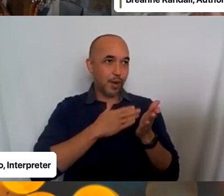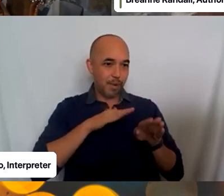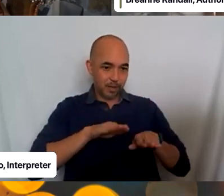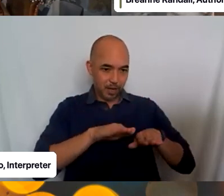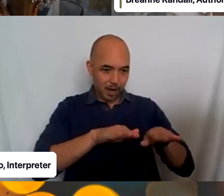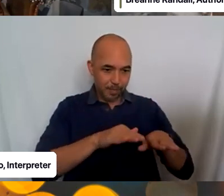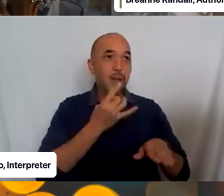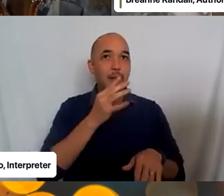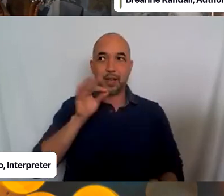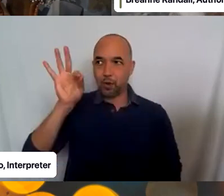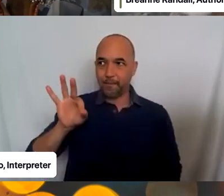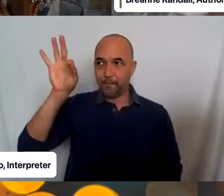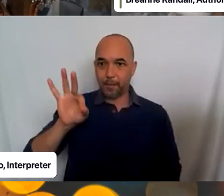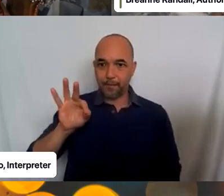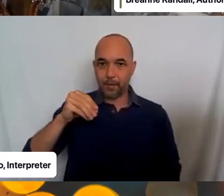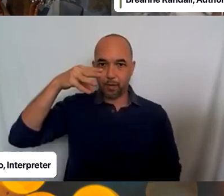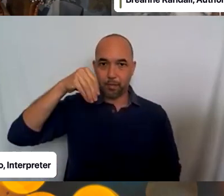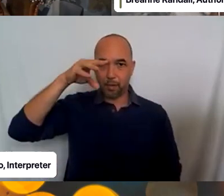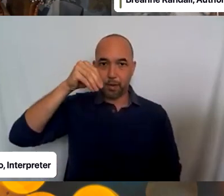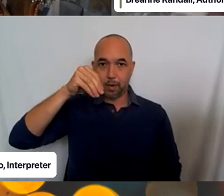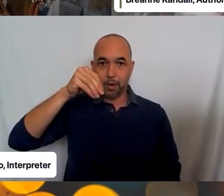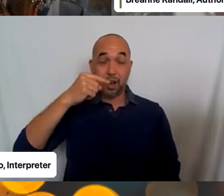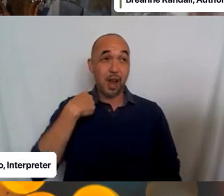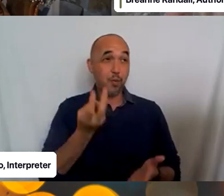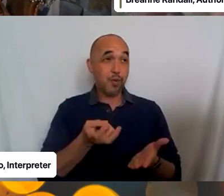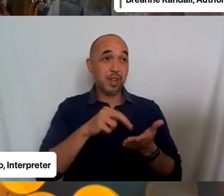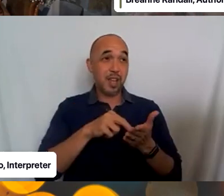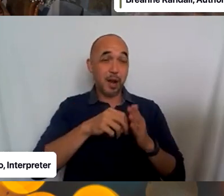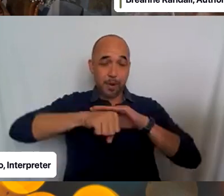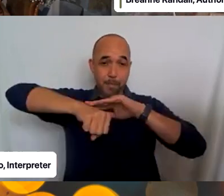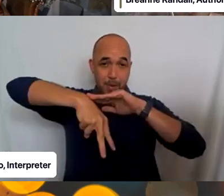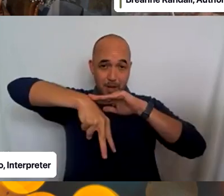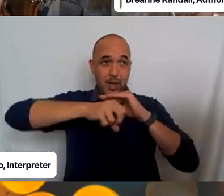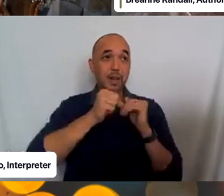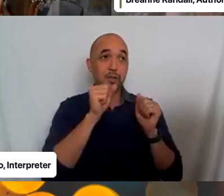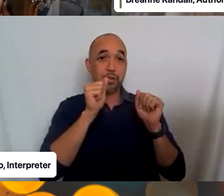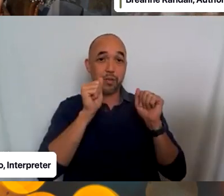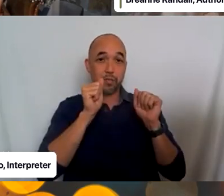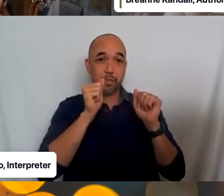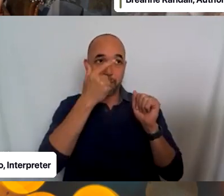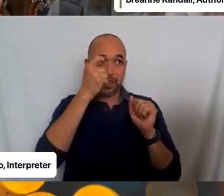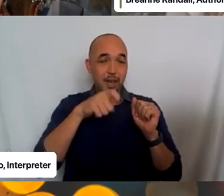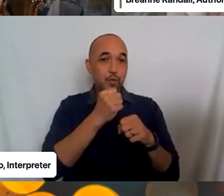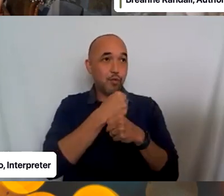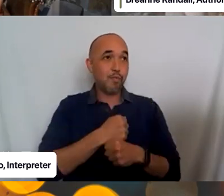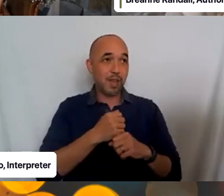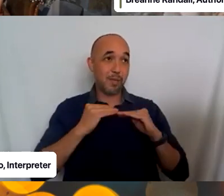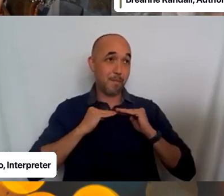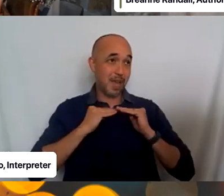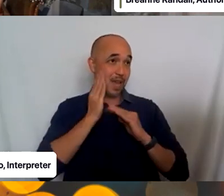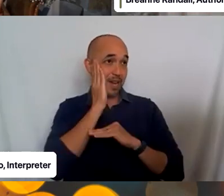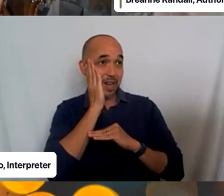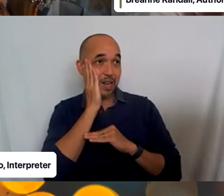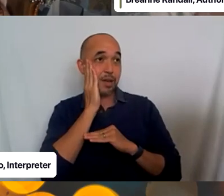at midnight so that I could make my bed and like put my stuffed animals in the right place because I would never have enough time before school in the